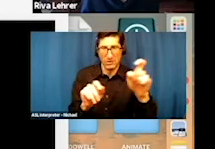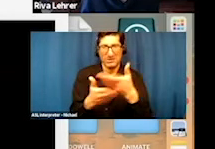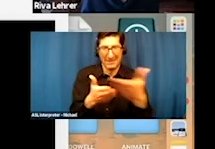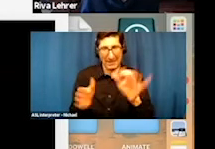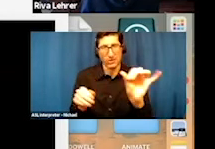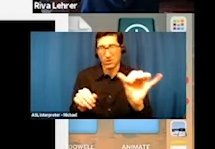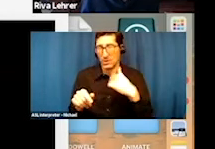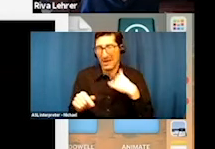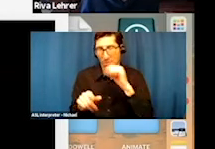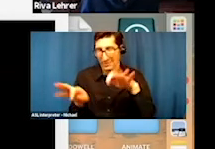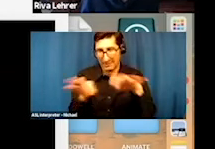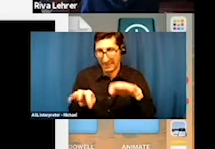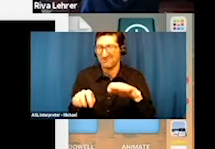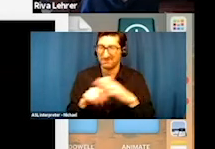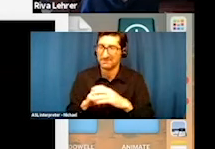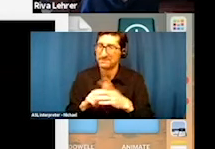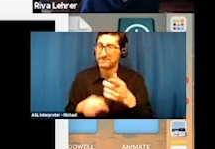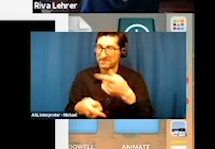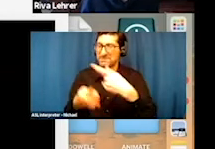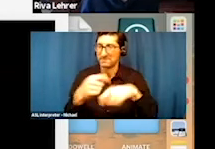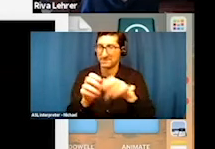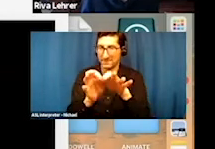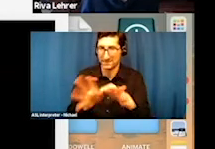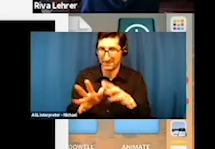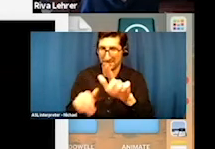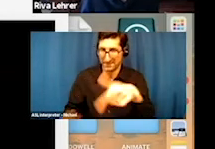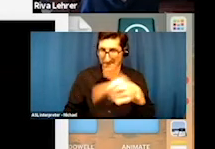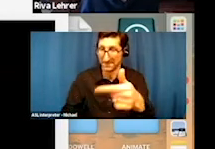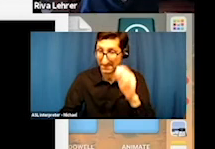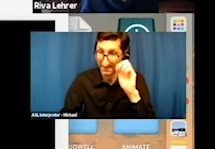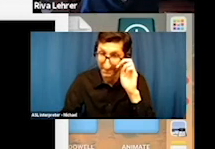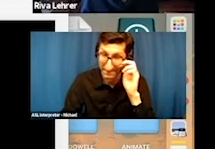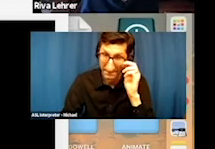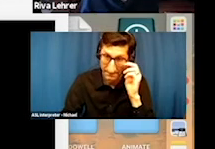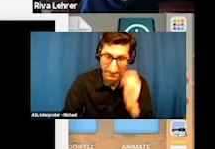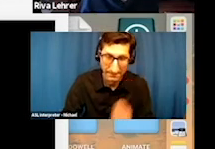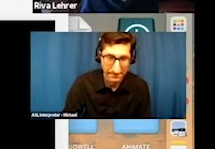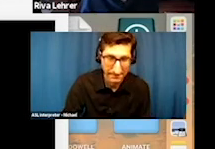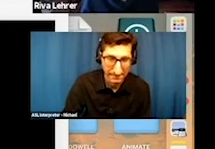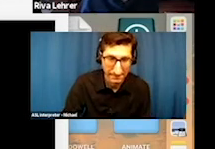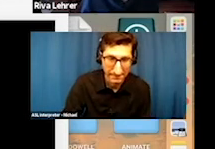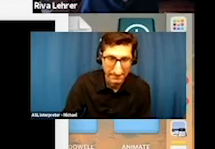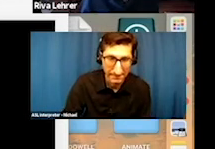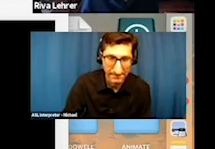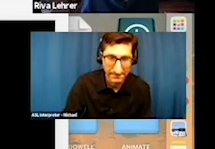but, uh, but so I was thinking about my own spinal X-ray as a form of a, a Veronica.